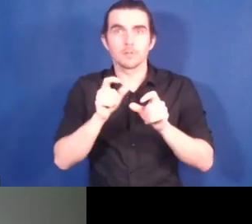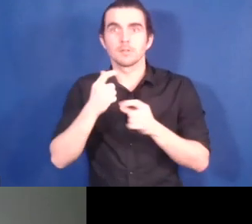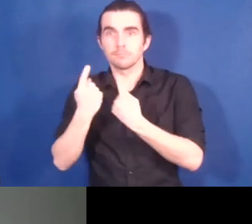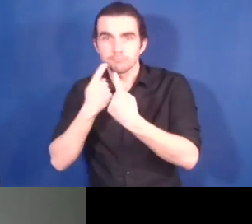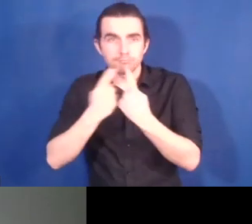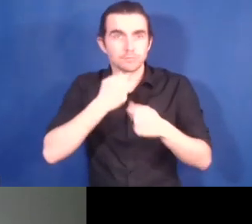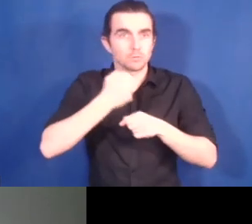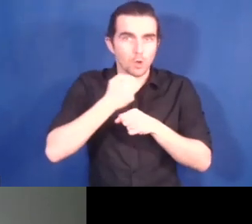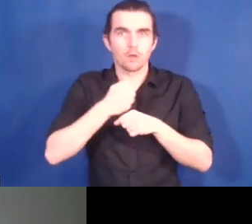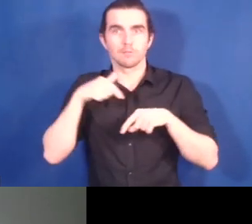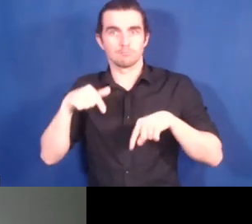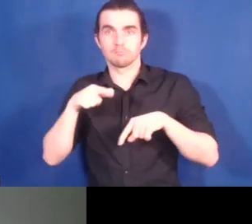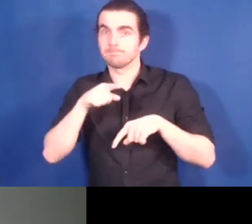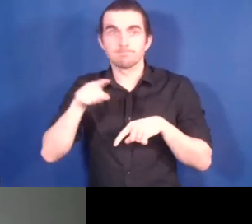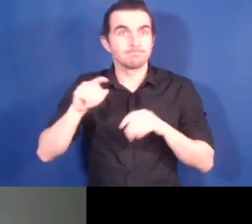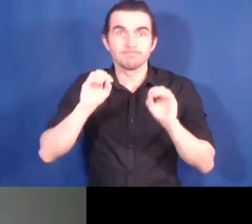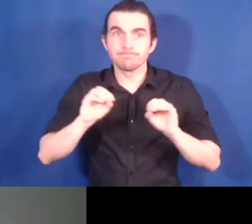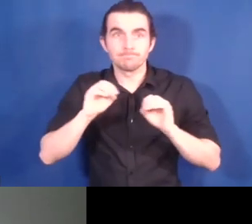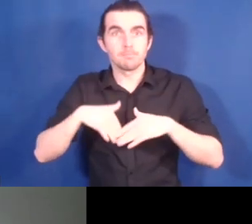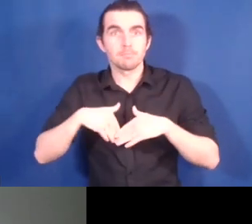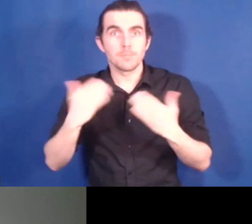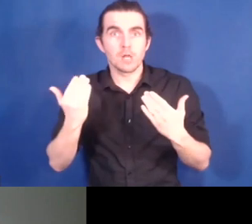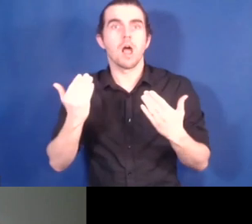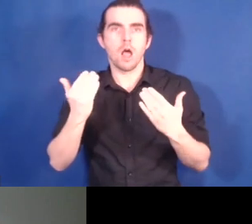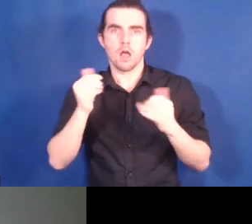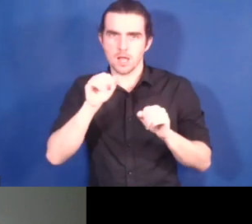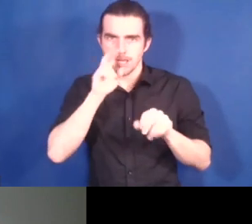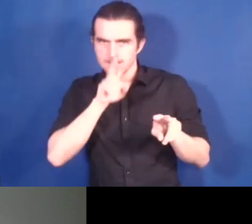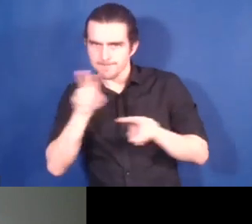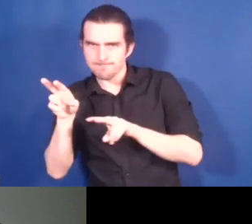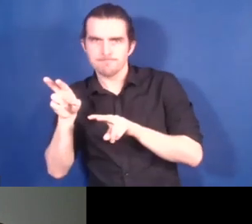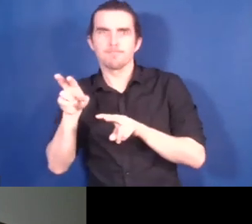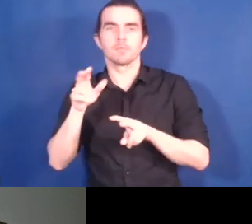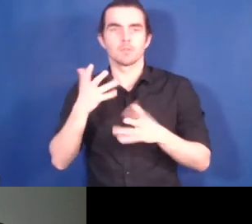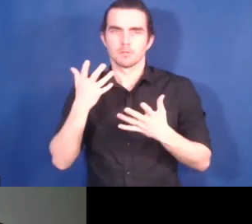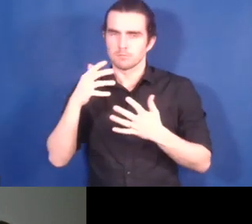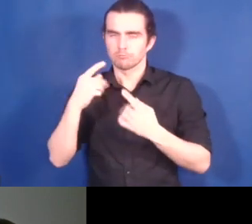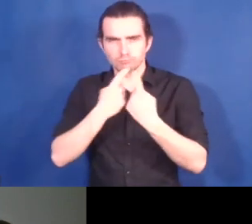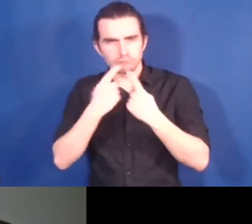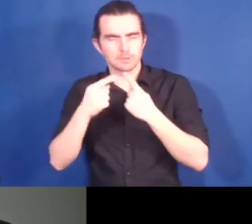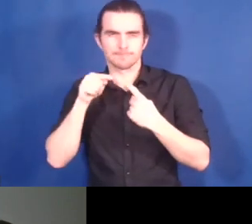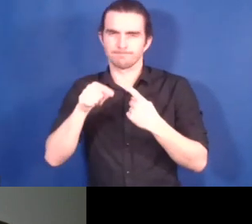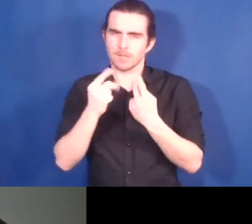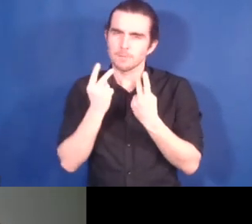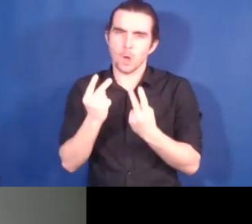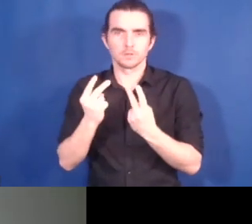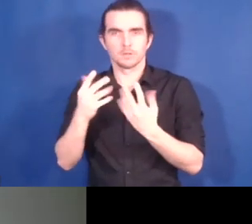together into city contexts. And that was something we had come up in the chat this morning that we couldn't quite